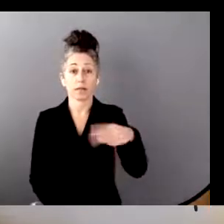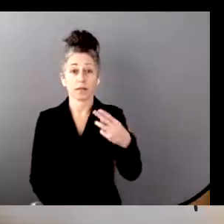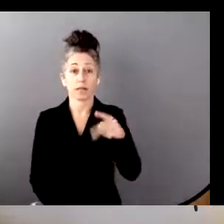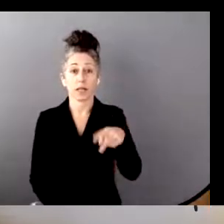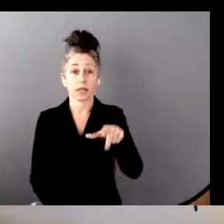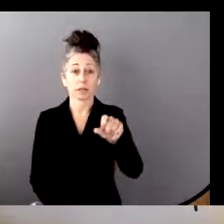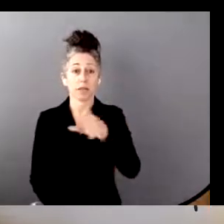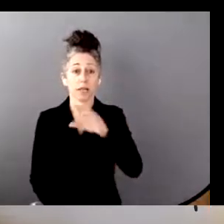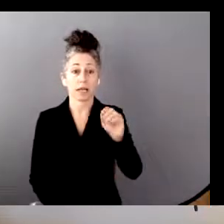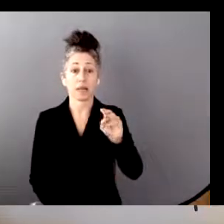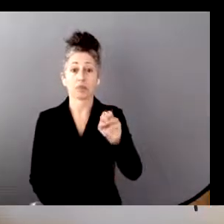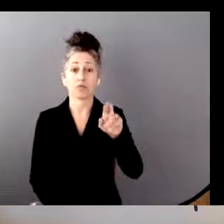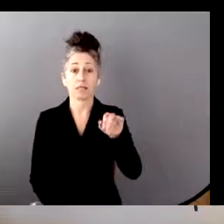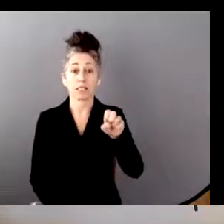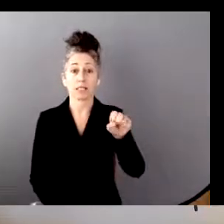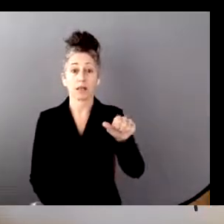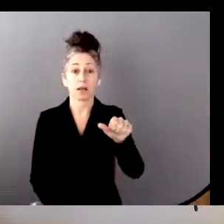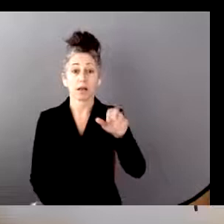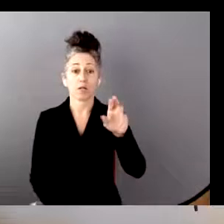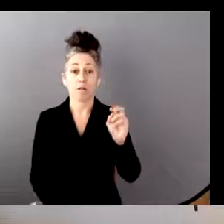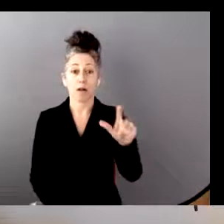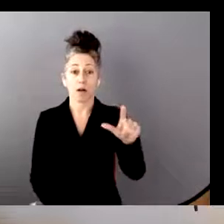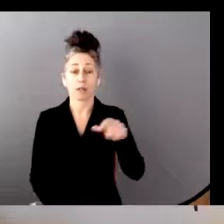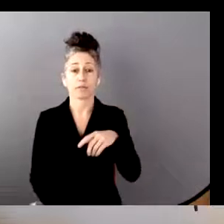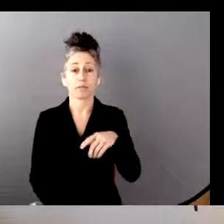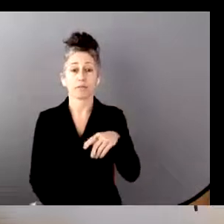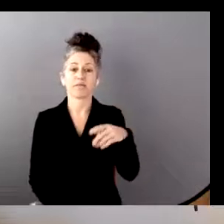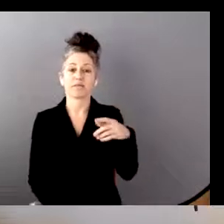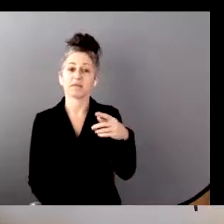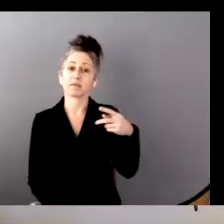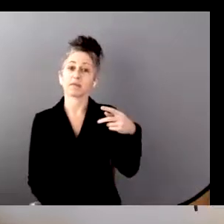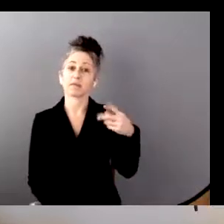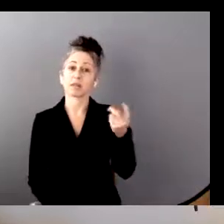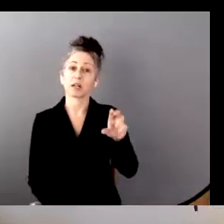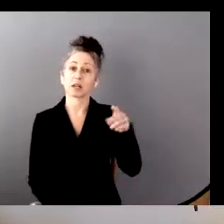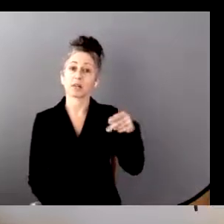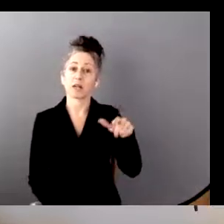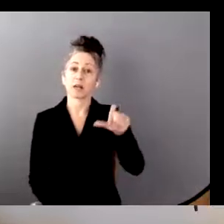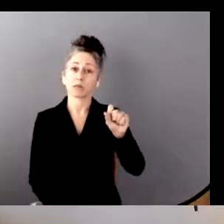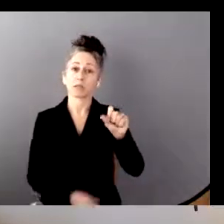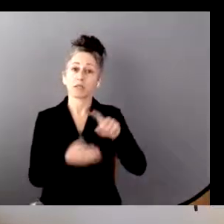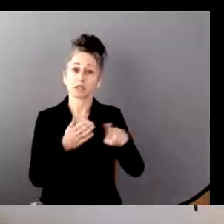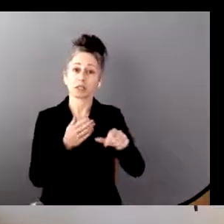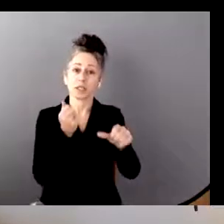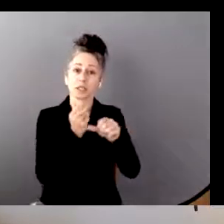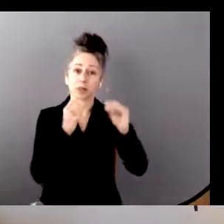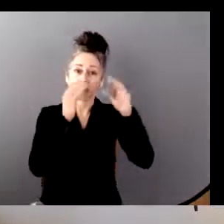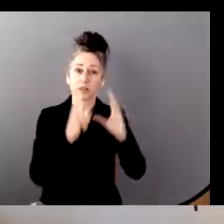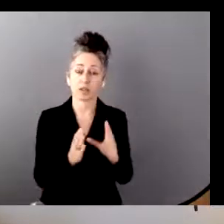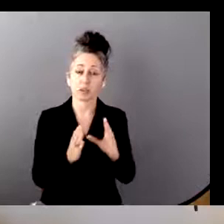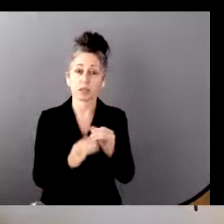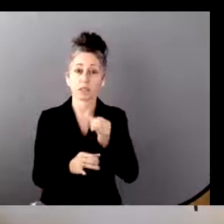Marisa Rafal. Dr. Phillips is a research assistant professor with the Institute